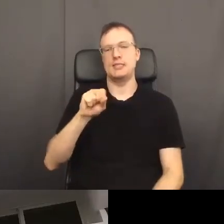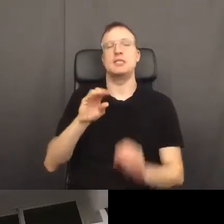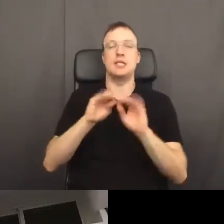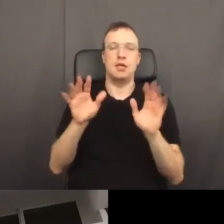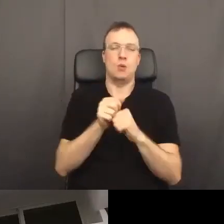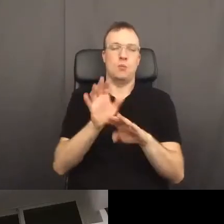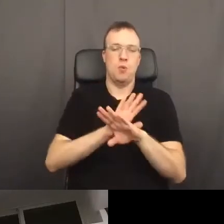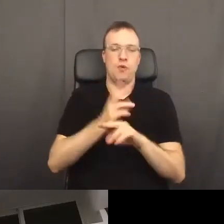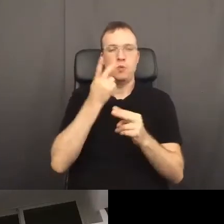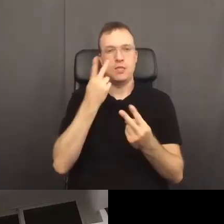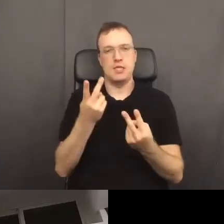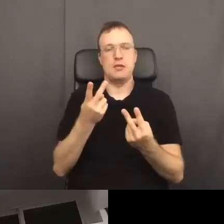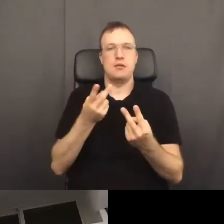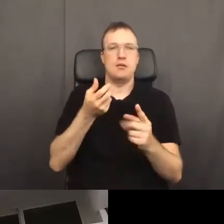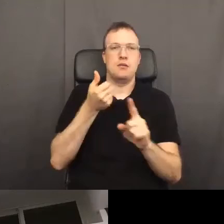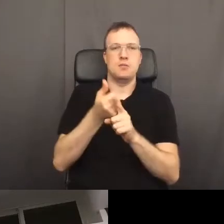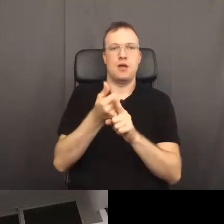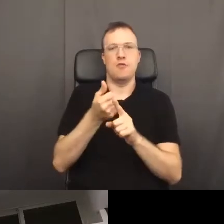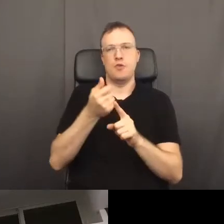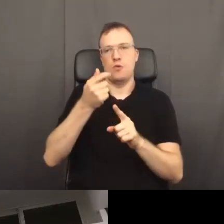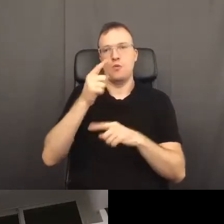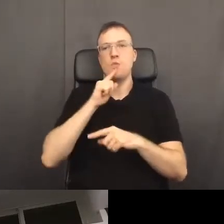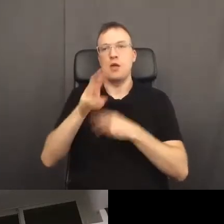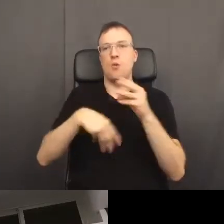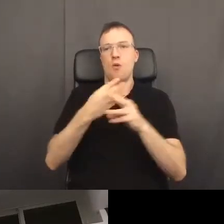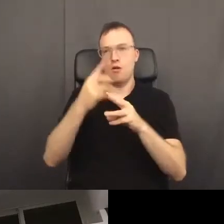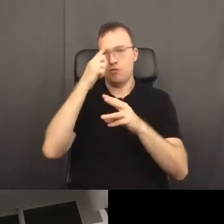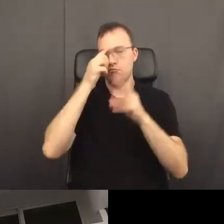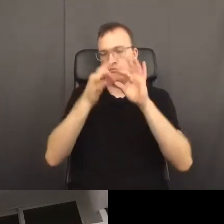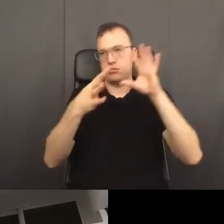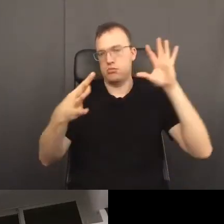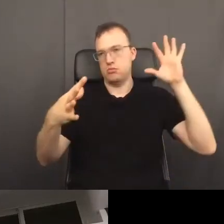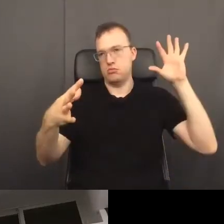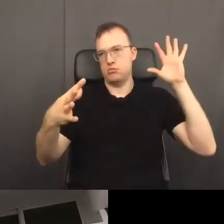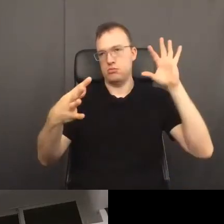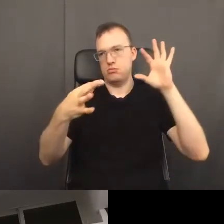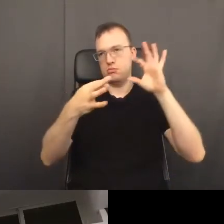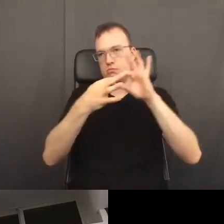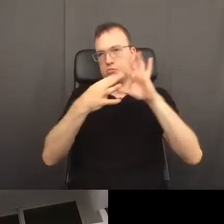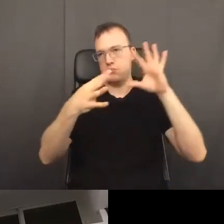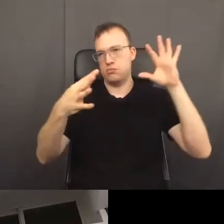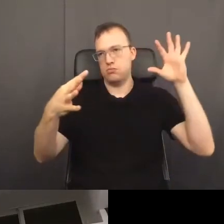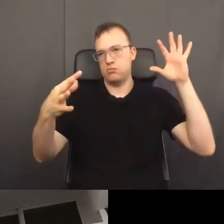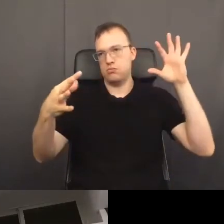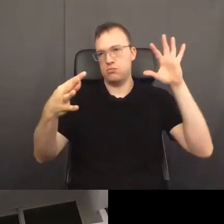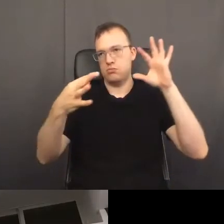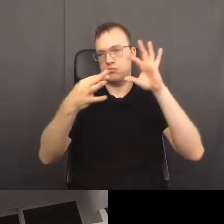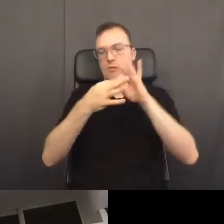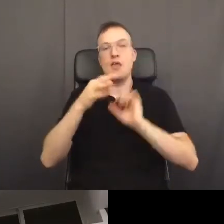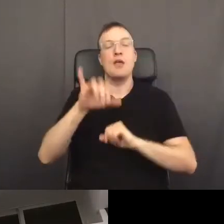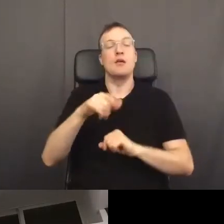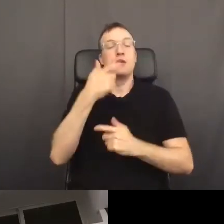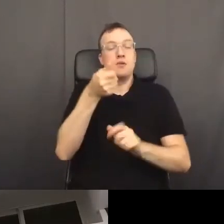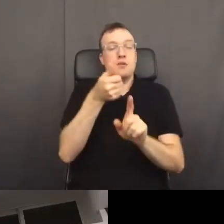his somewhat detached reality. And though it's interesting that he had